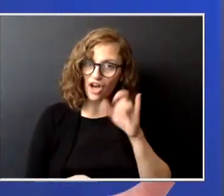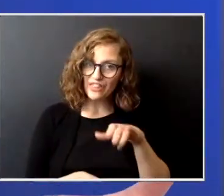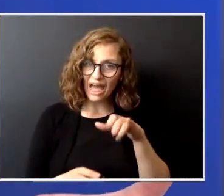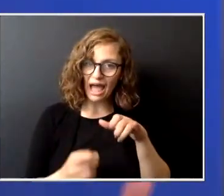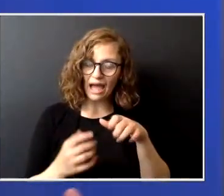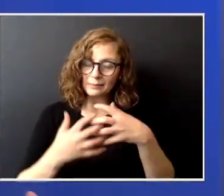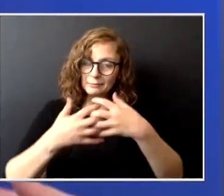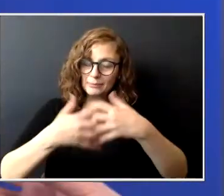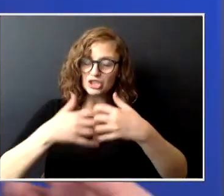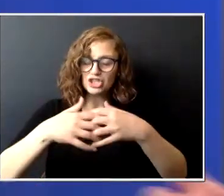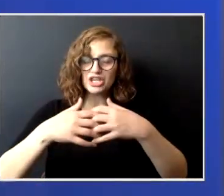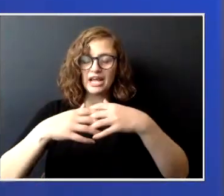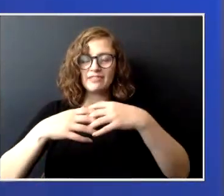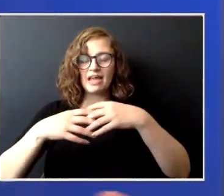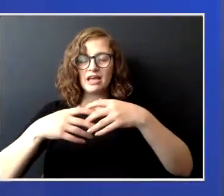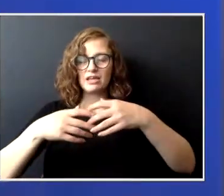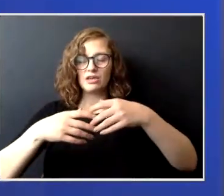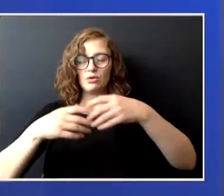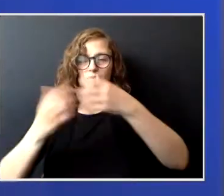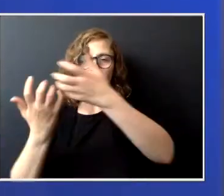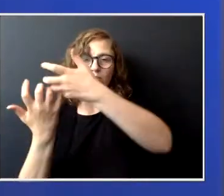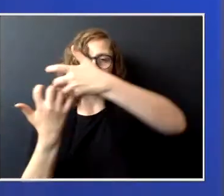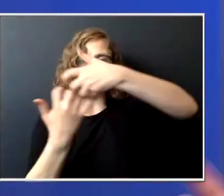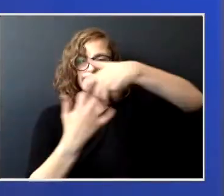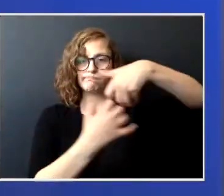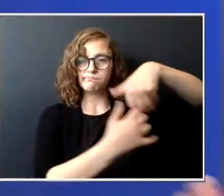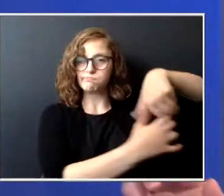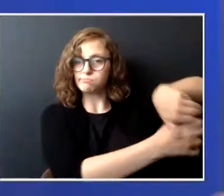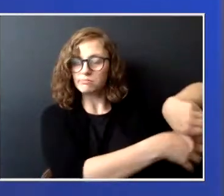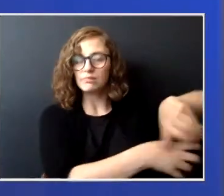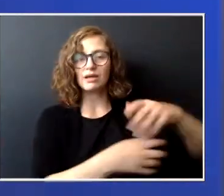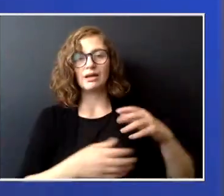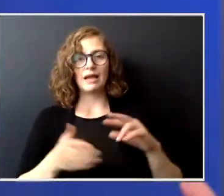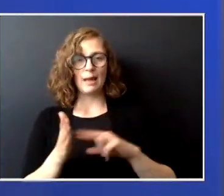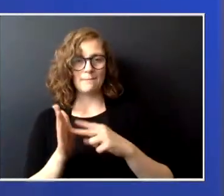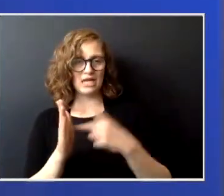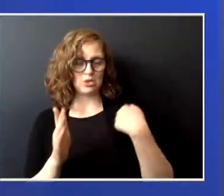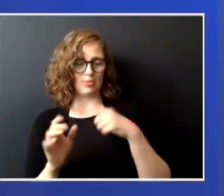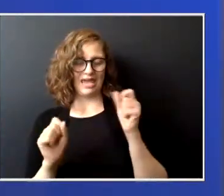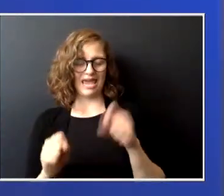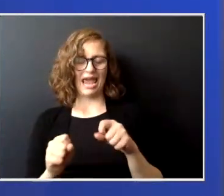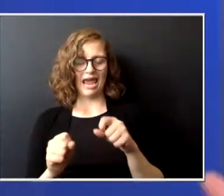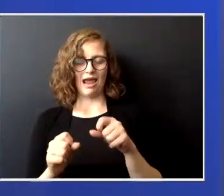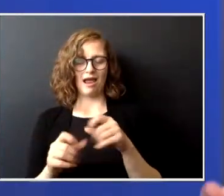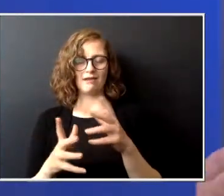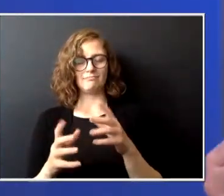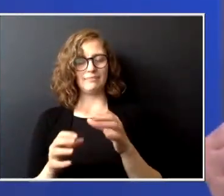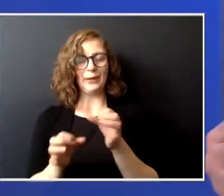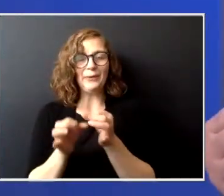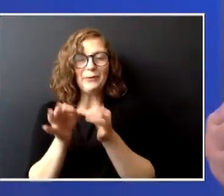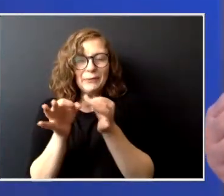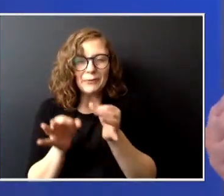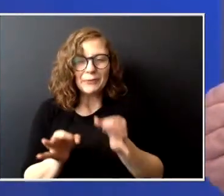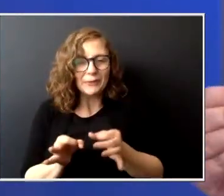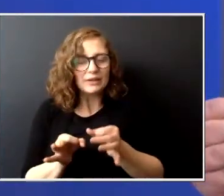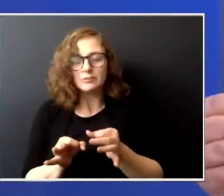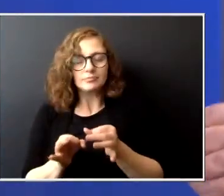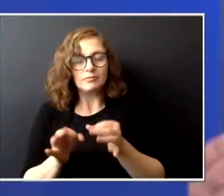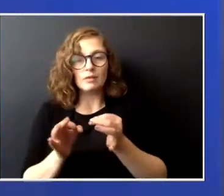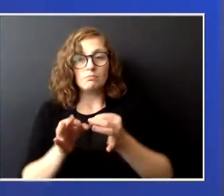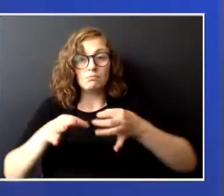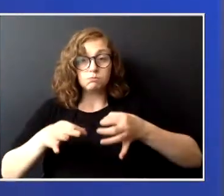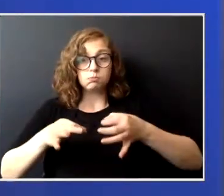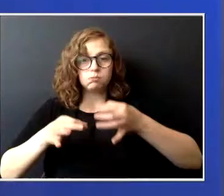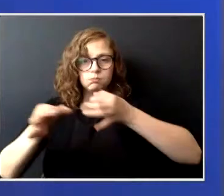in the graft and spray their own skin cells in between so that they heal faster, almost as if the holes were